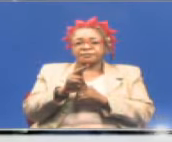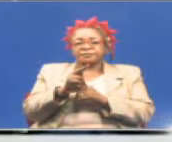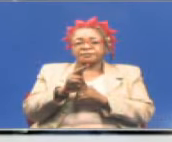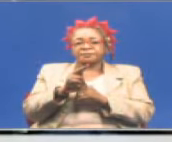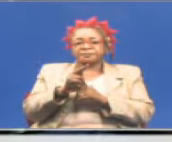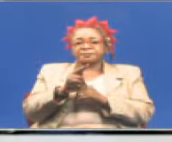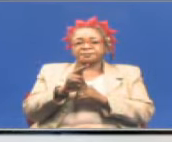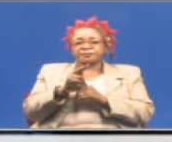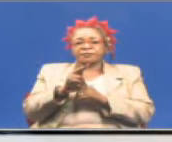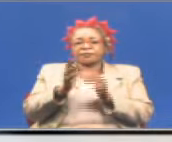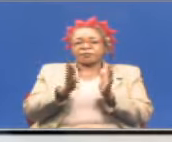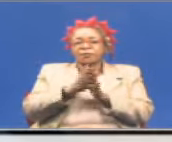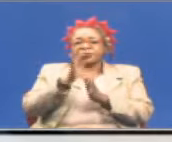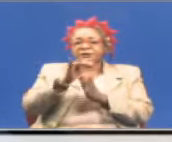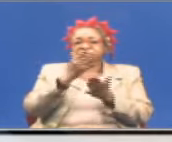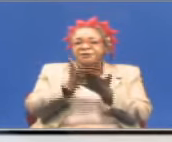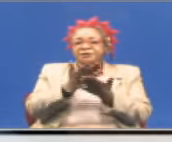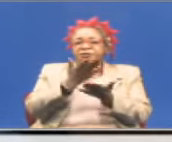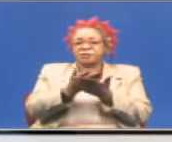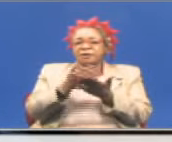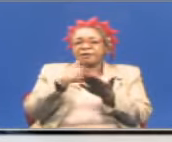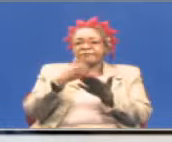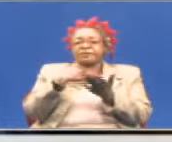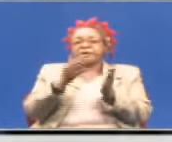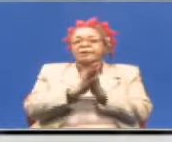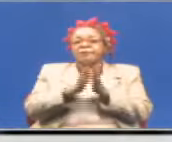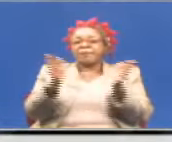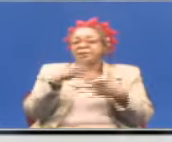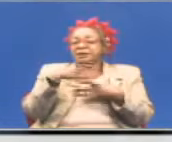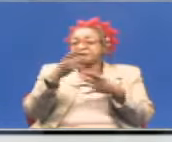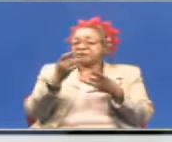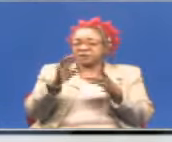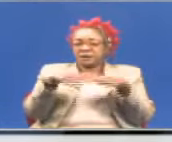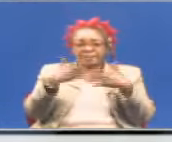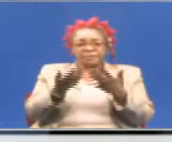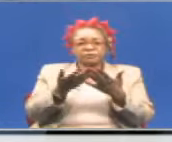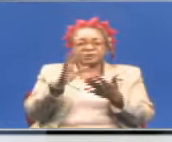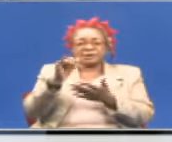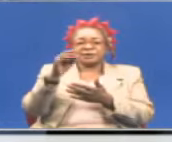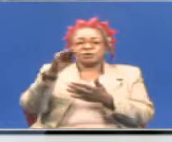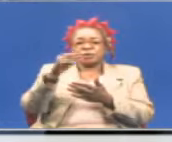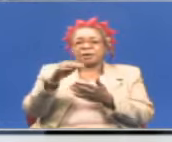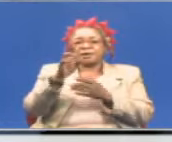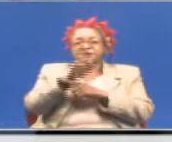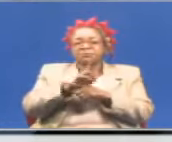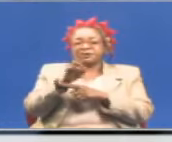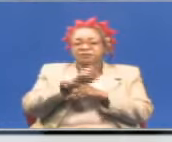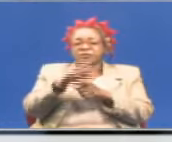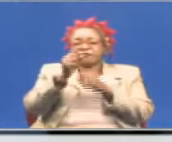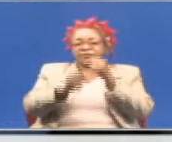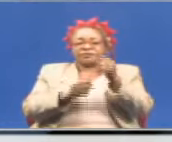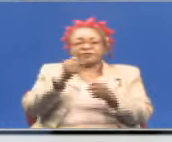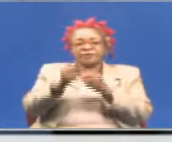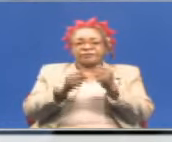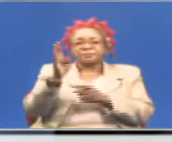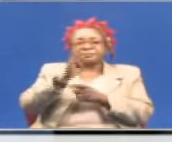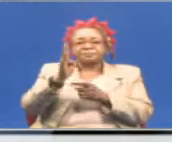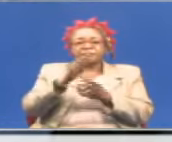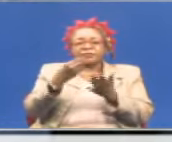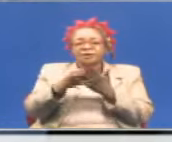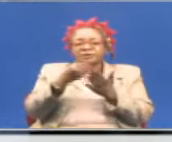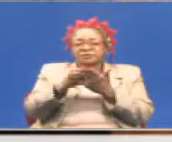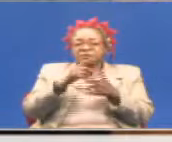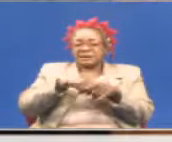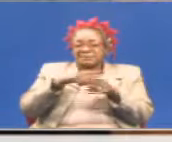With his petition already drawing public interest towards the alleged illegal expenditure of 55 billion shillings in the dying days of the